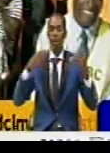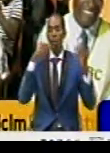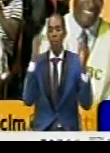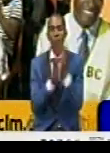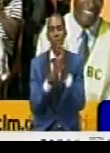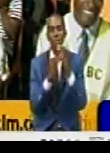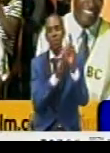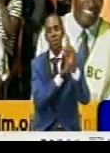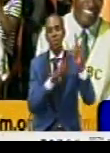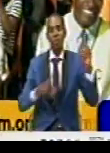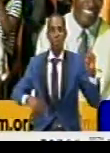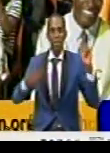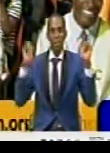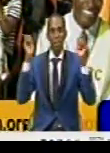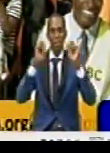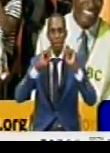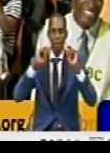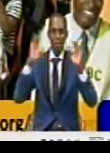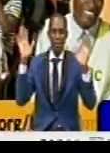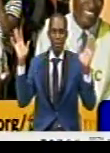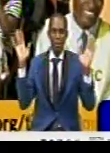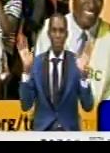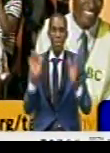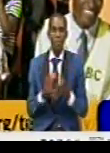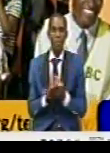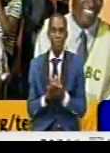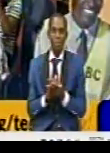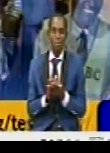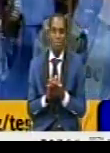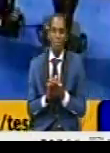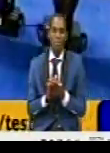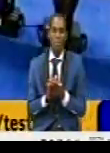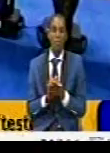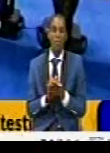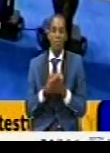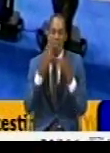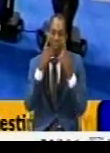to the toilet. I checked, I did not say anything. Praise the Lord.